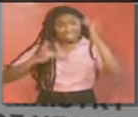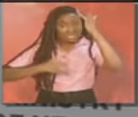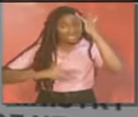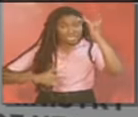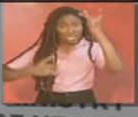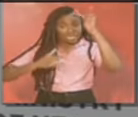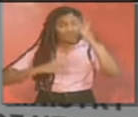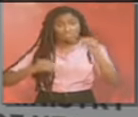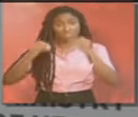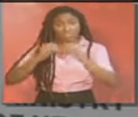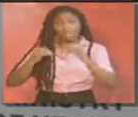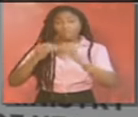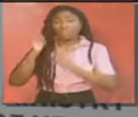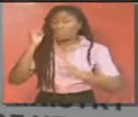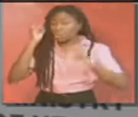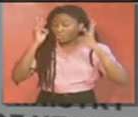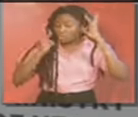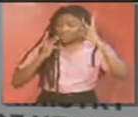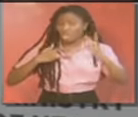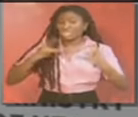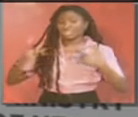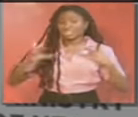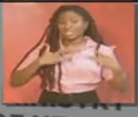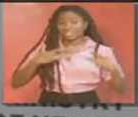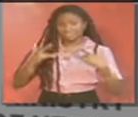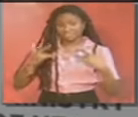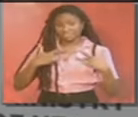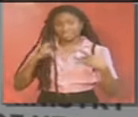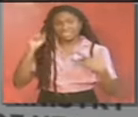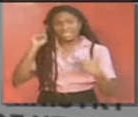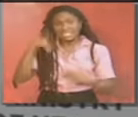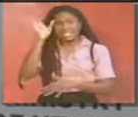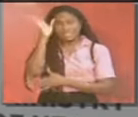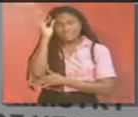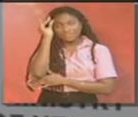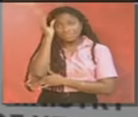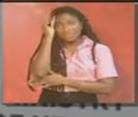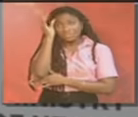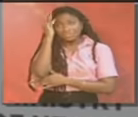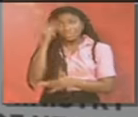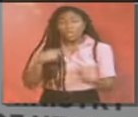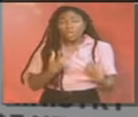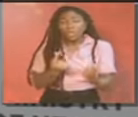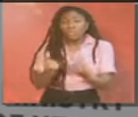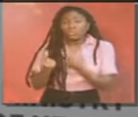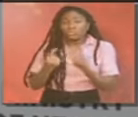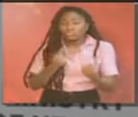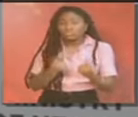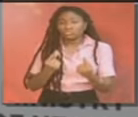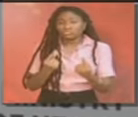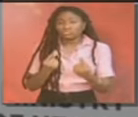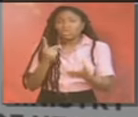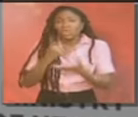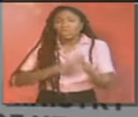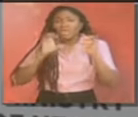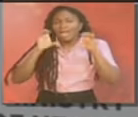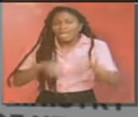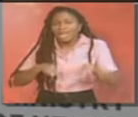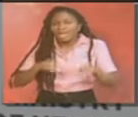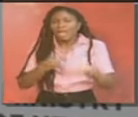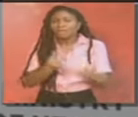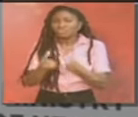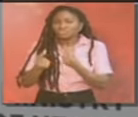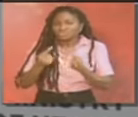alarm. This trend is a cause to reflect on what we may be doing or what we may be able to do